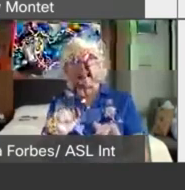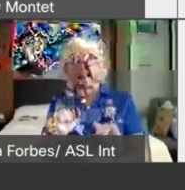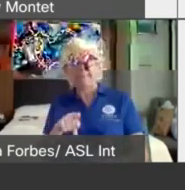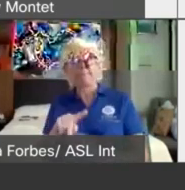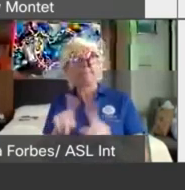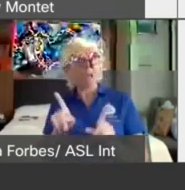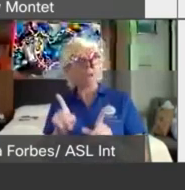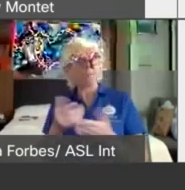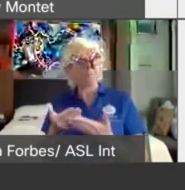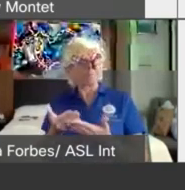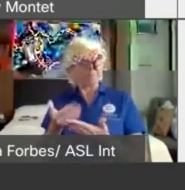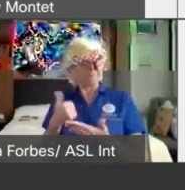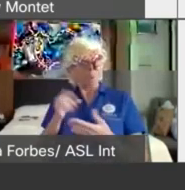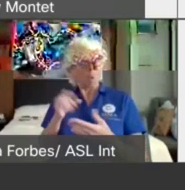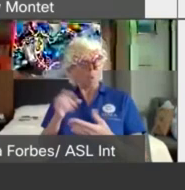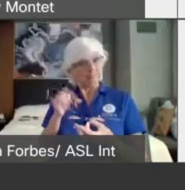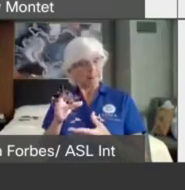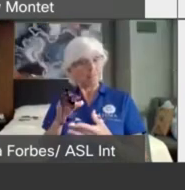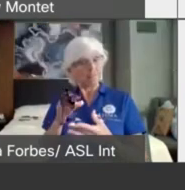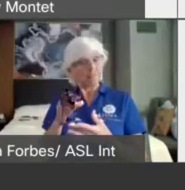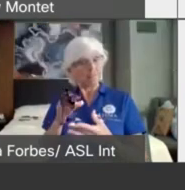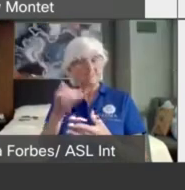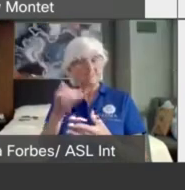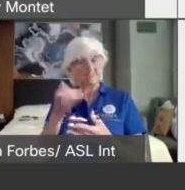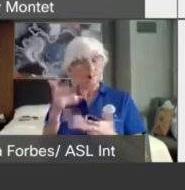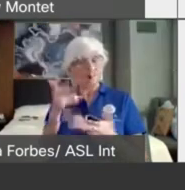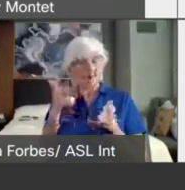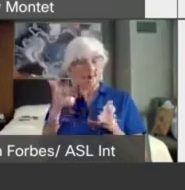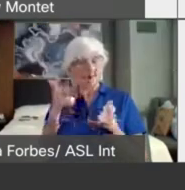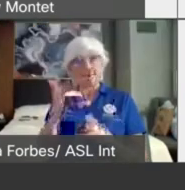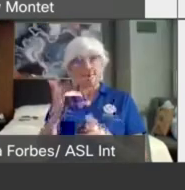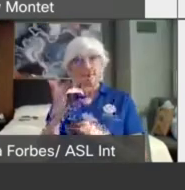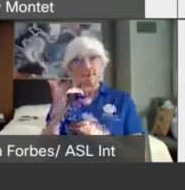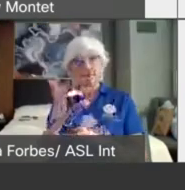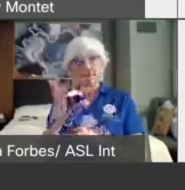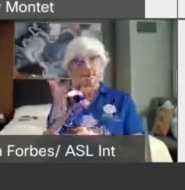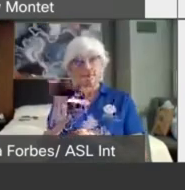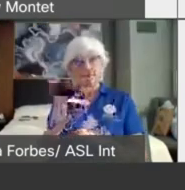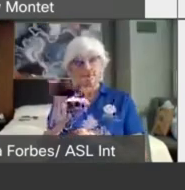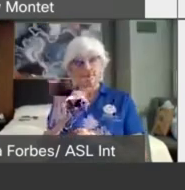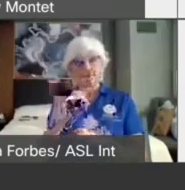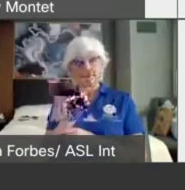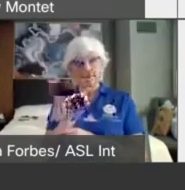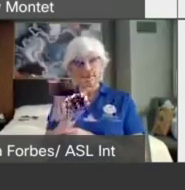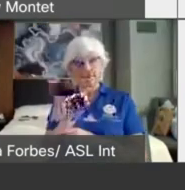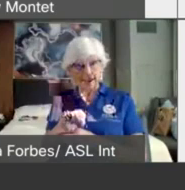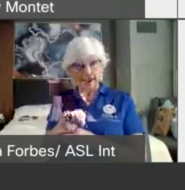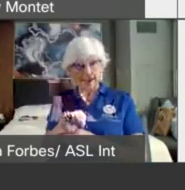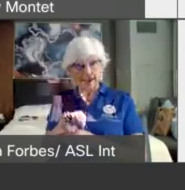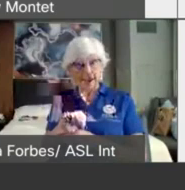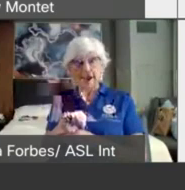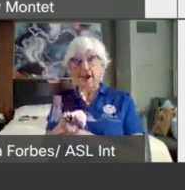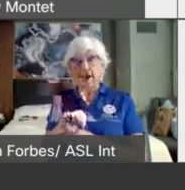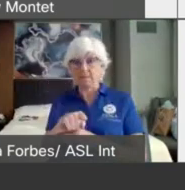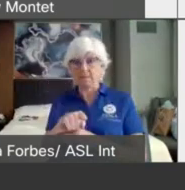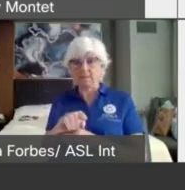your DSNAP interview, your DSNAP application would be denied. So it's really a matter about which one happens first, quite